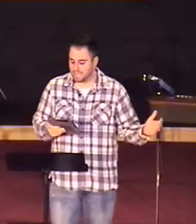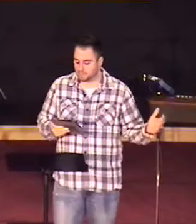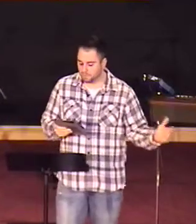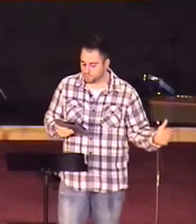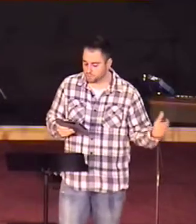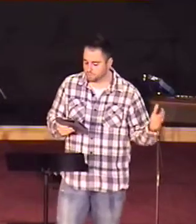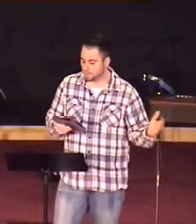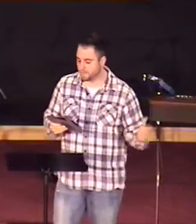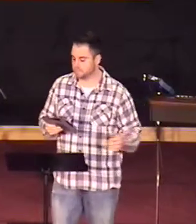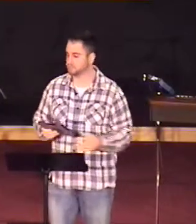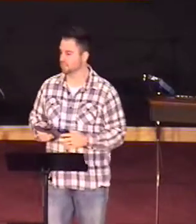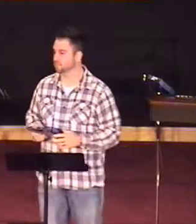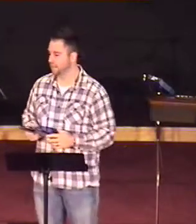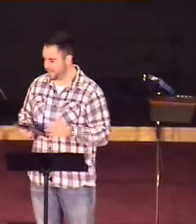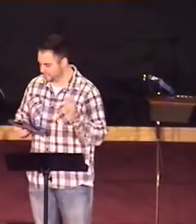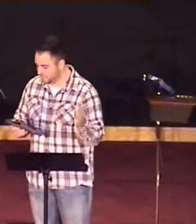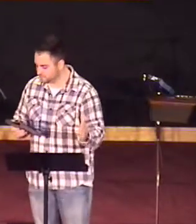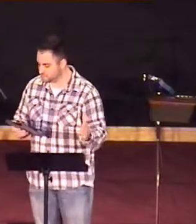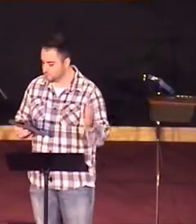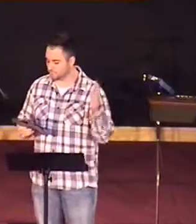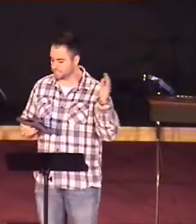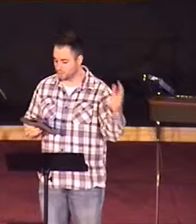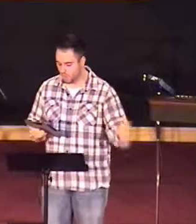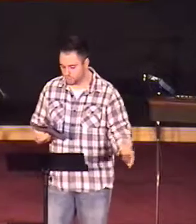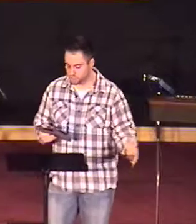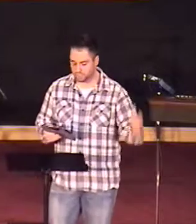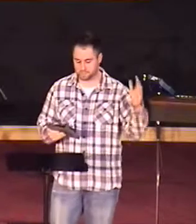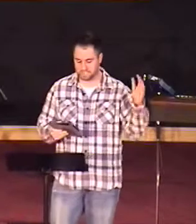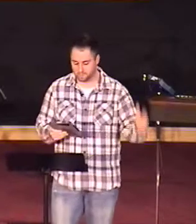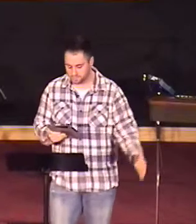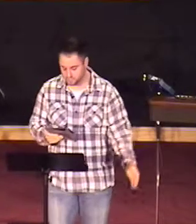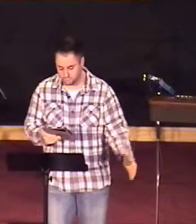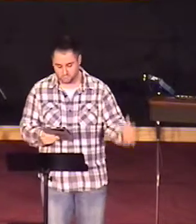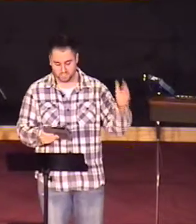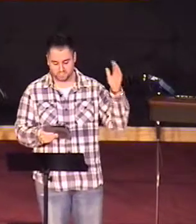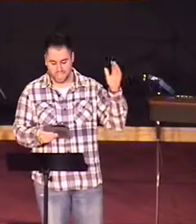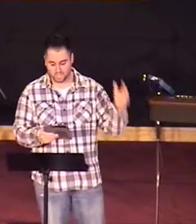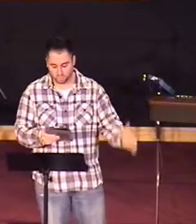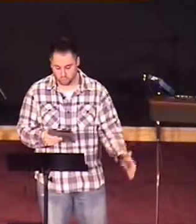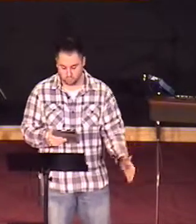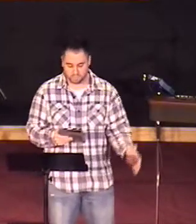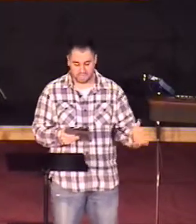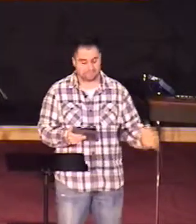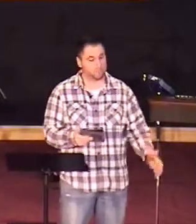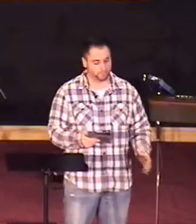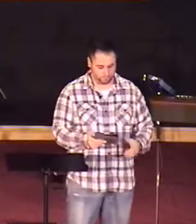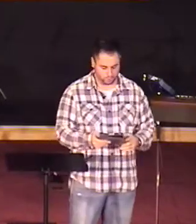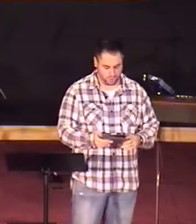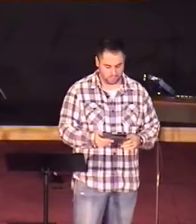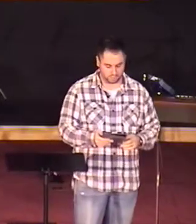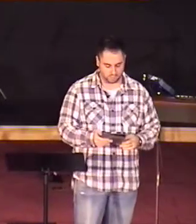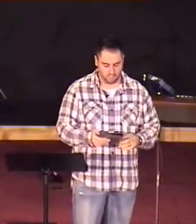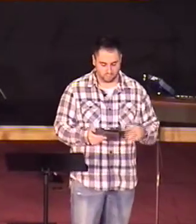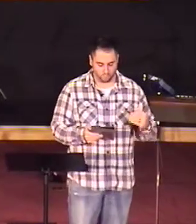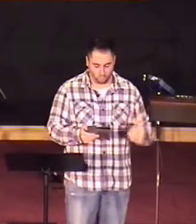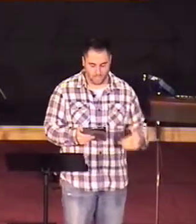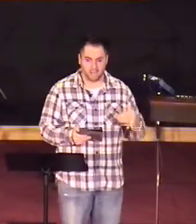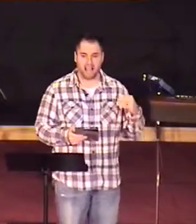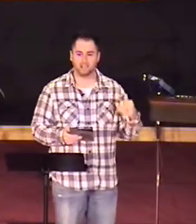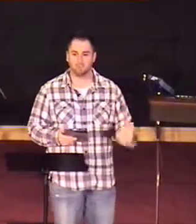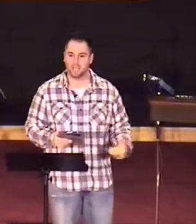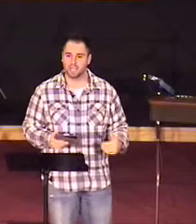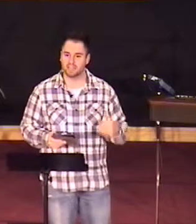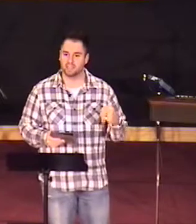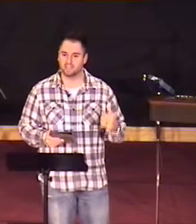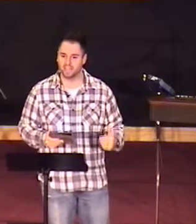I take pleasure in my weaknesses, in insults, in hardships, in persecutions, and troubles that I suffer for Christ. For when